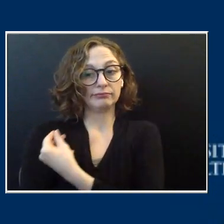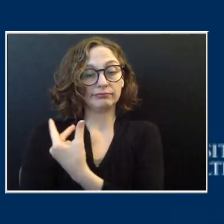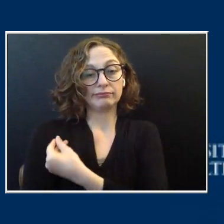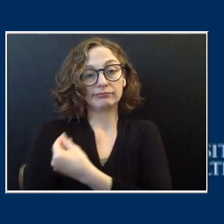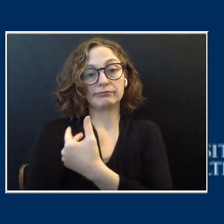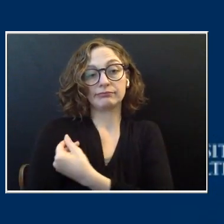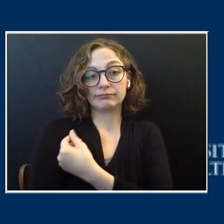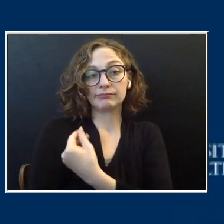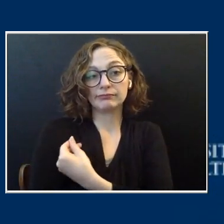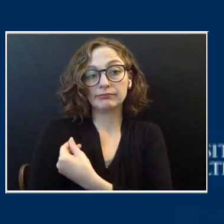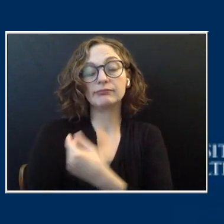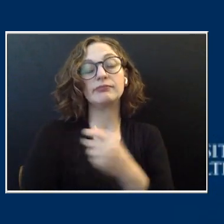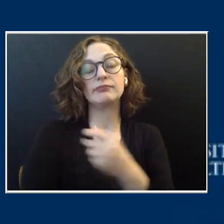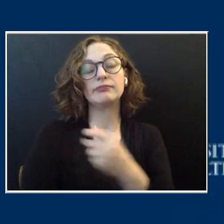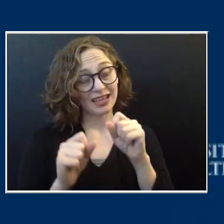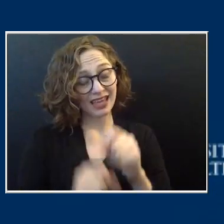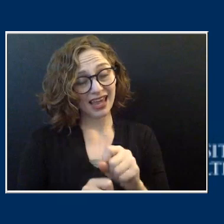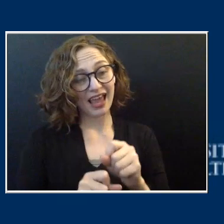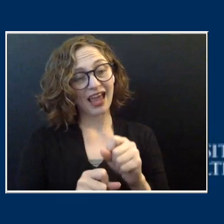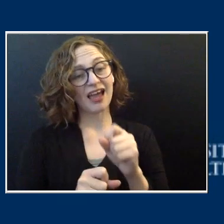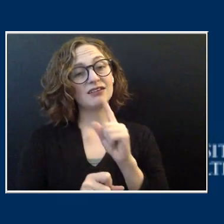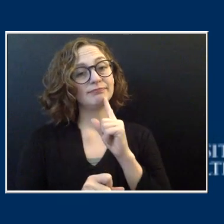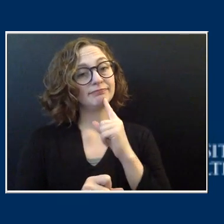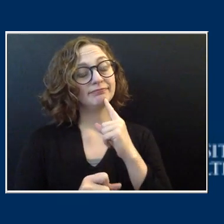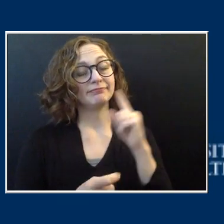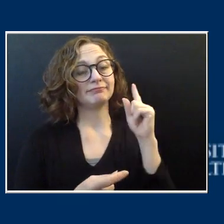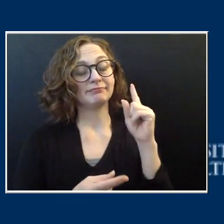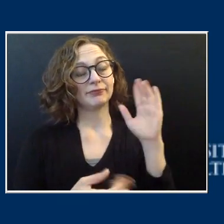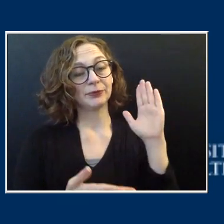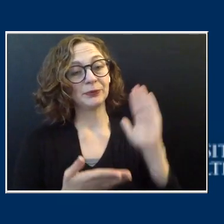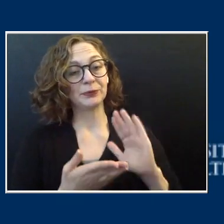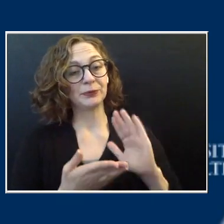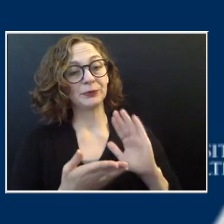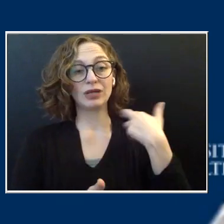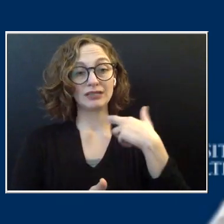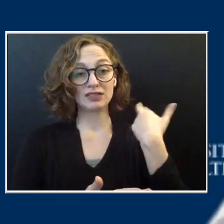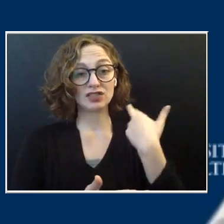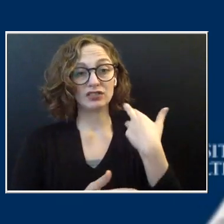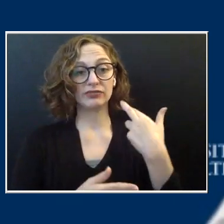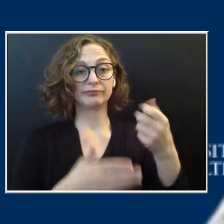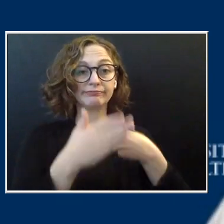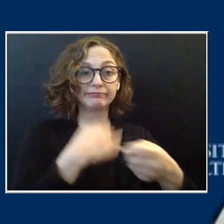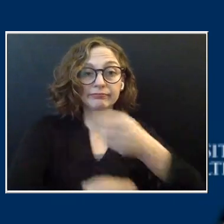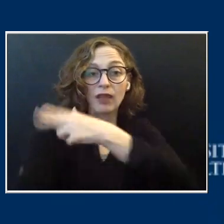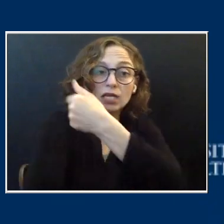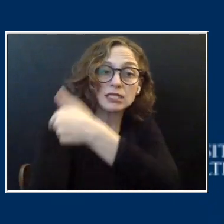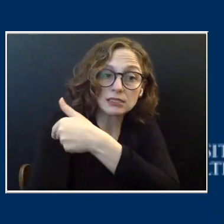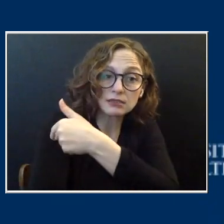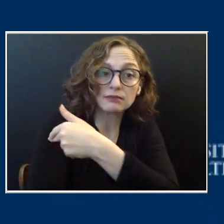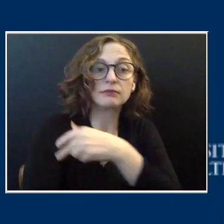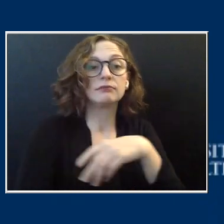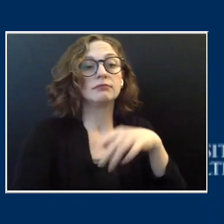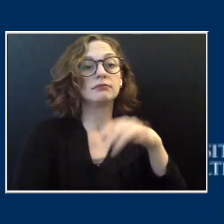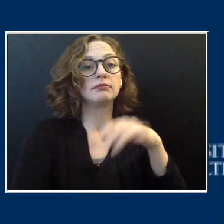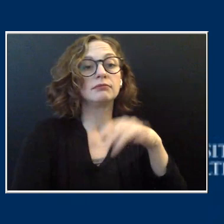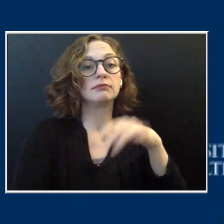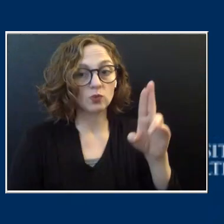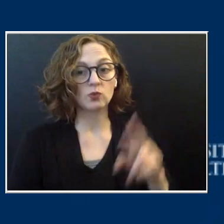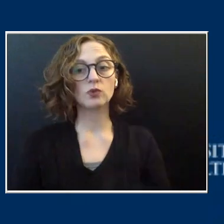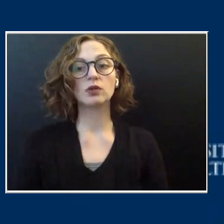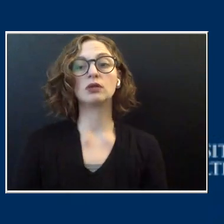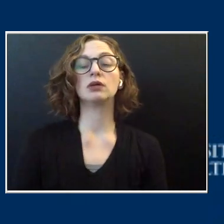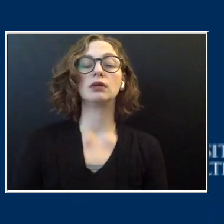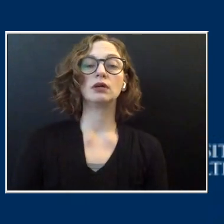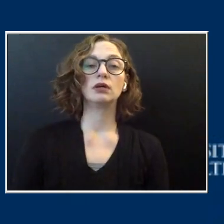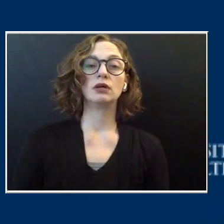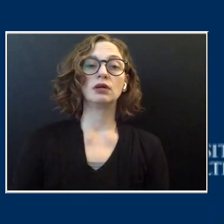significantly reduce your risk of going to the hospital or going to the ICU. And there are programs available. So I know people a lot of times say, I